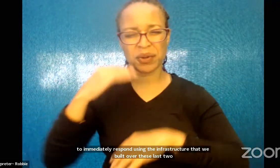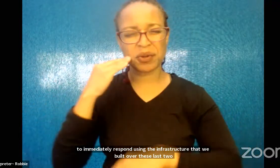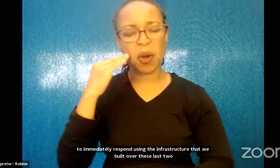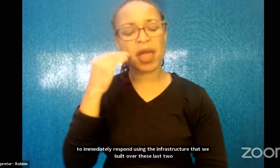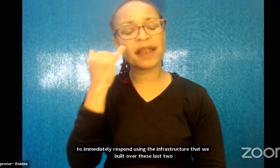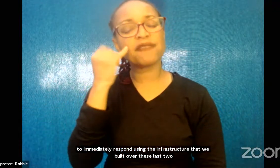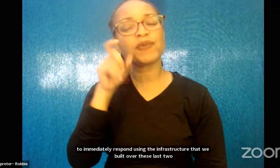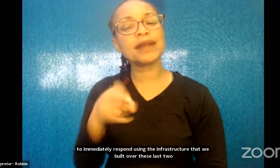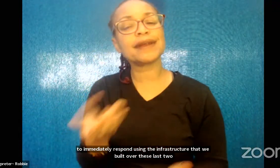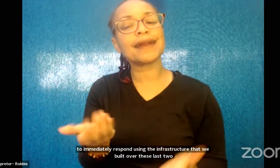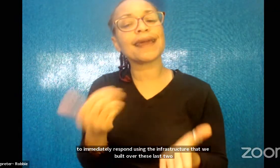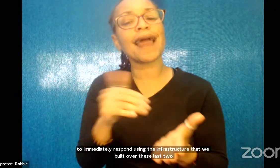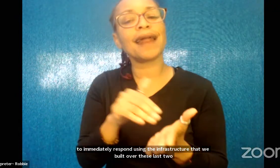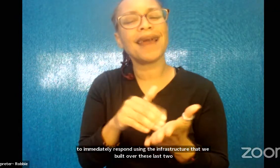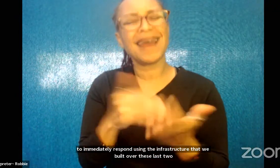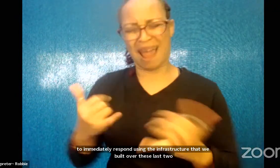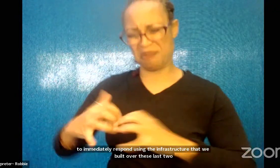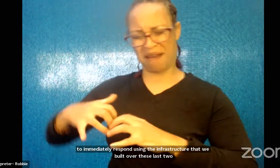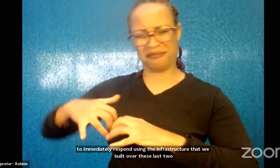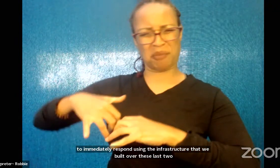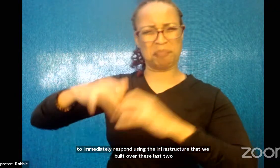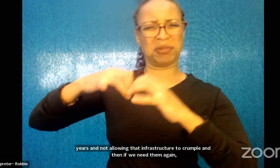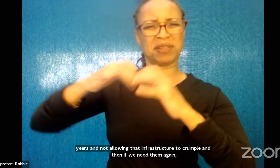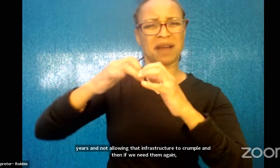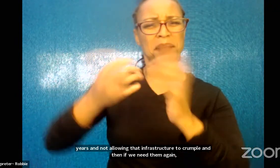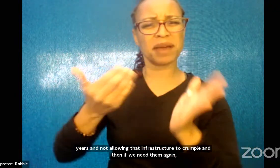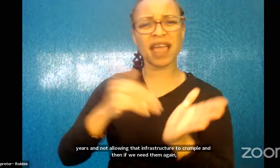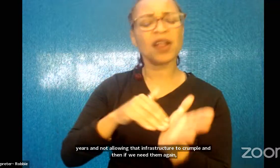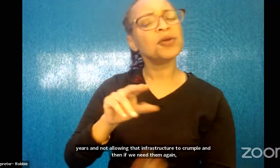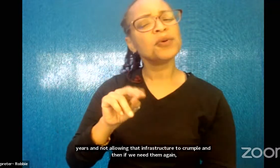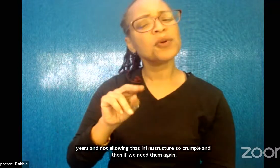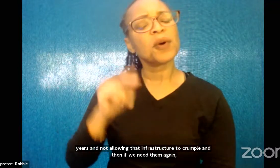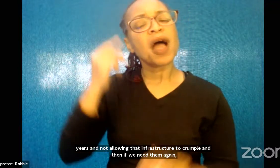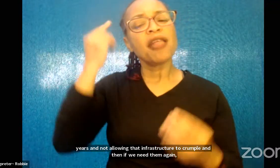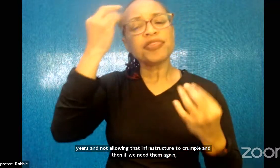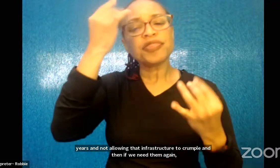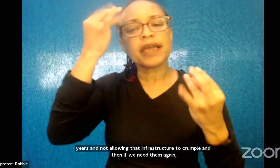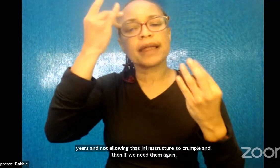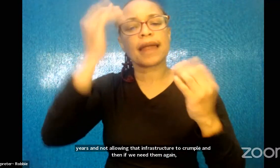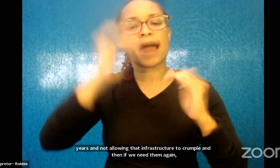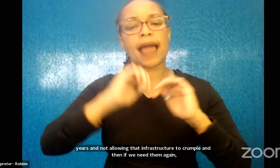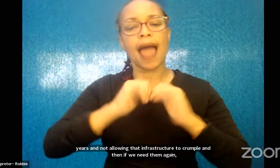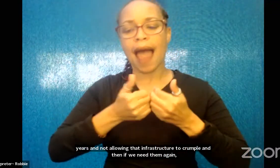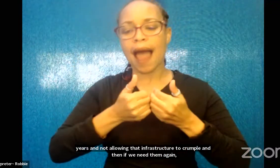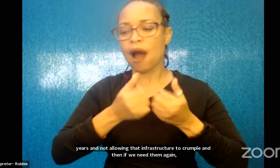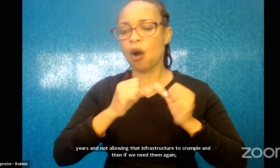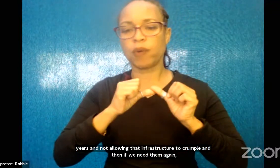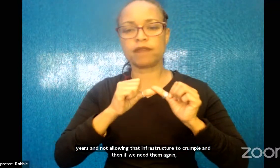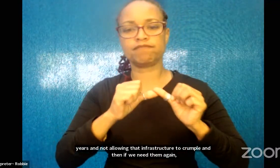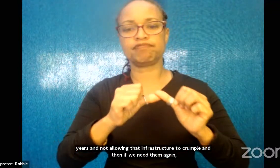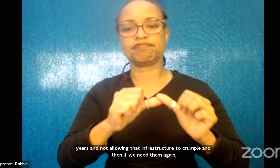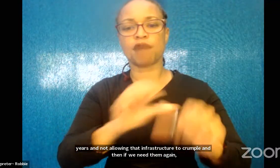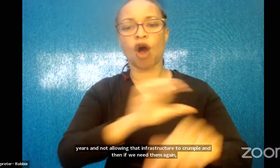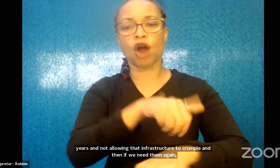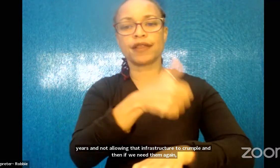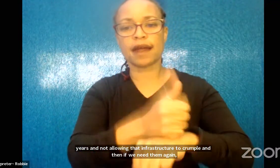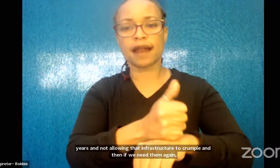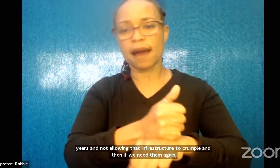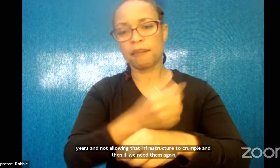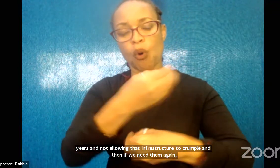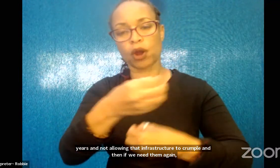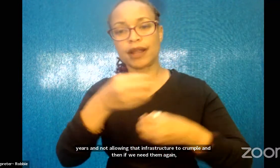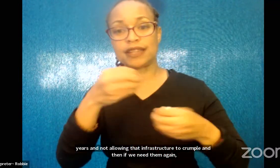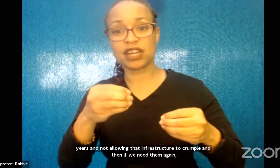need them again, now we have to rebuild. So really thinking about how do we keep our community-based organizations and faith-based